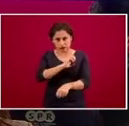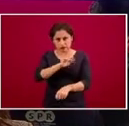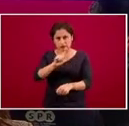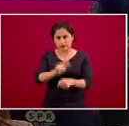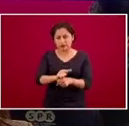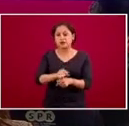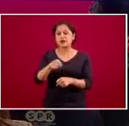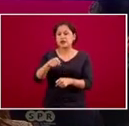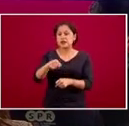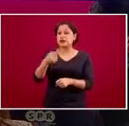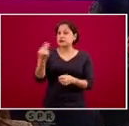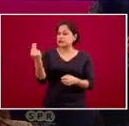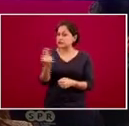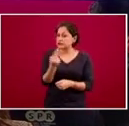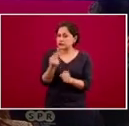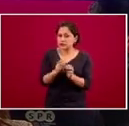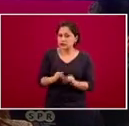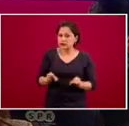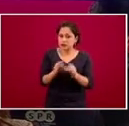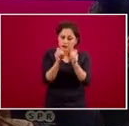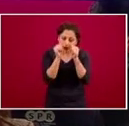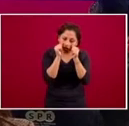let go of their addiction, for example.